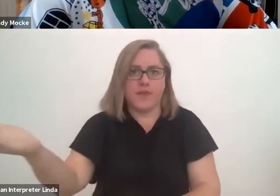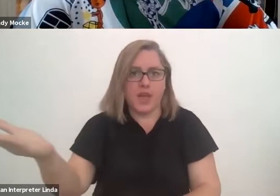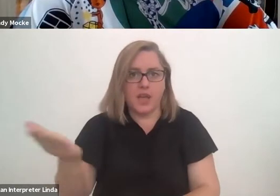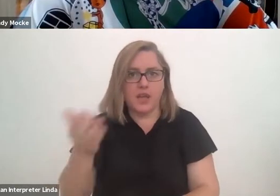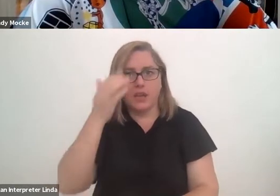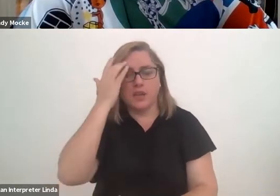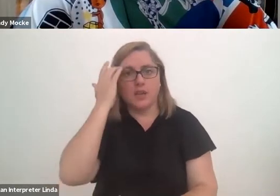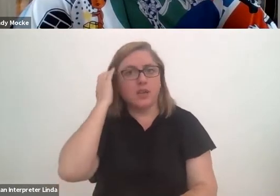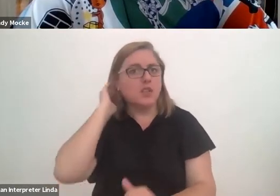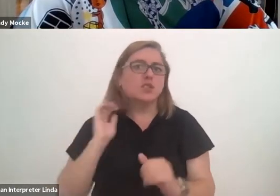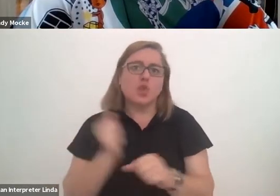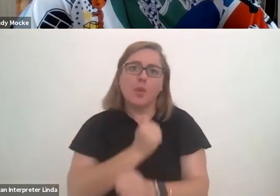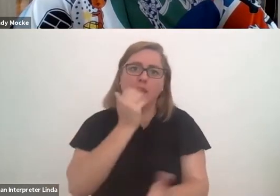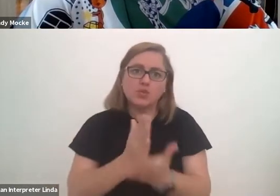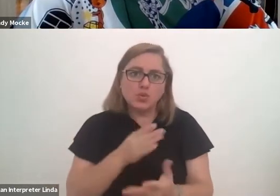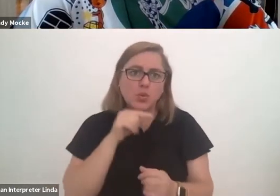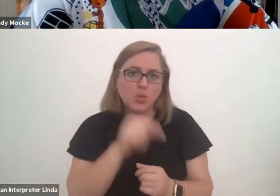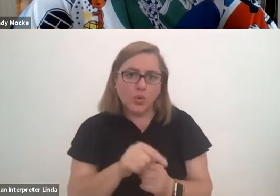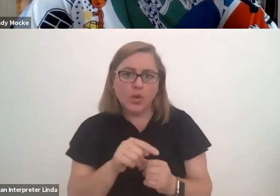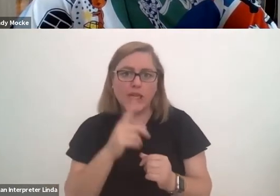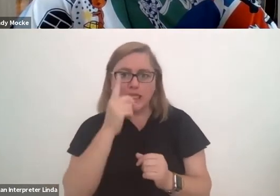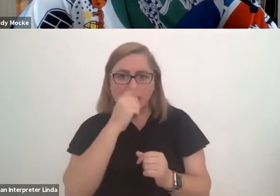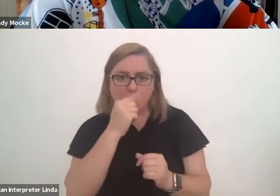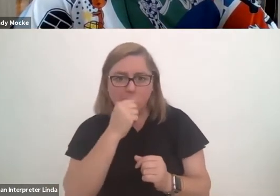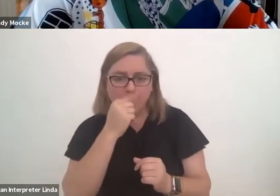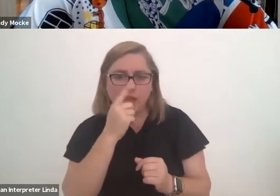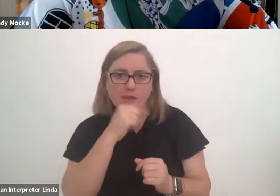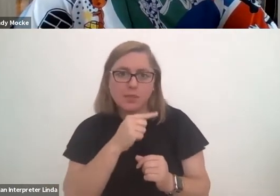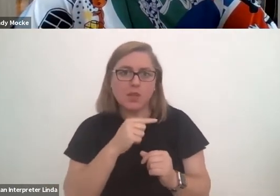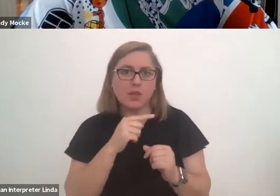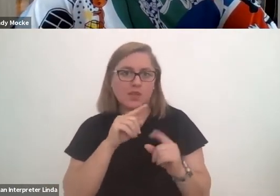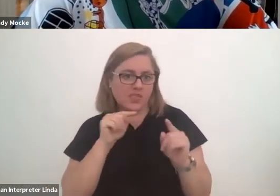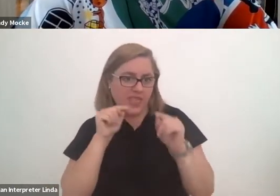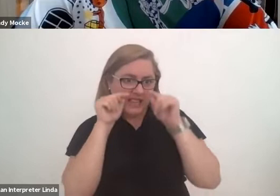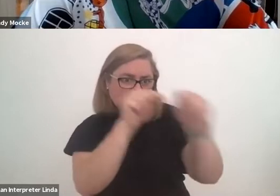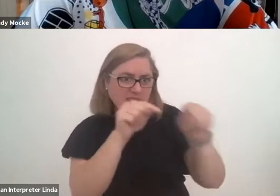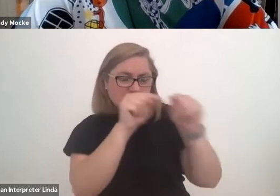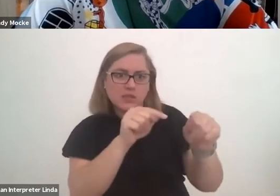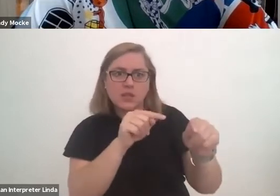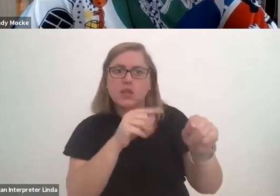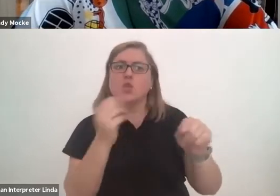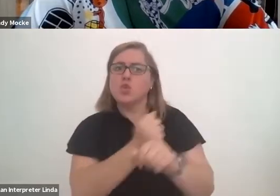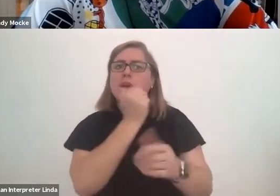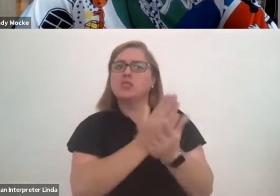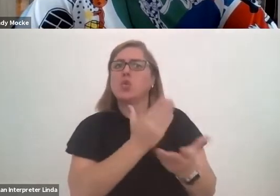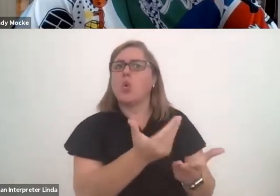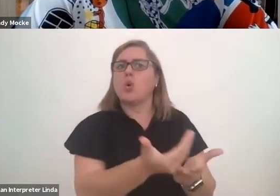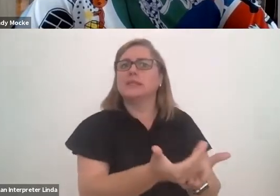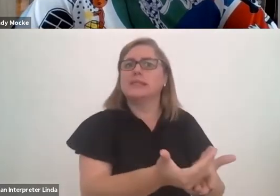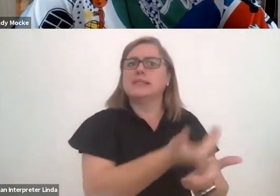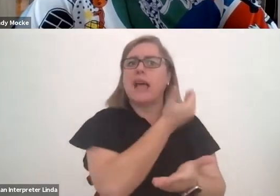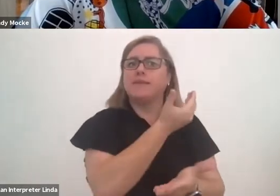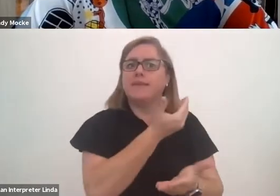sure that the people it's directed at are safe, and are brought into a